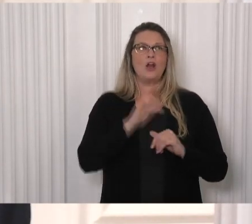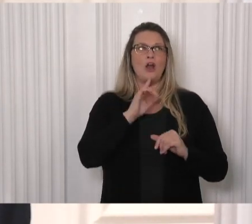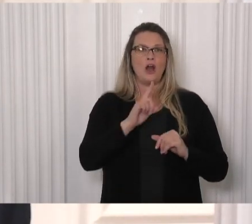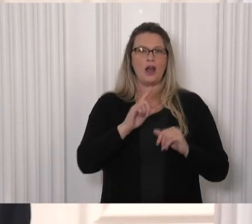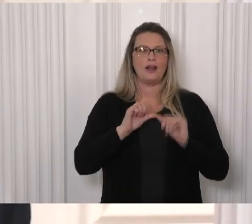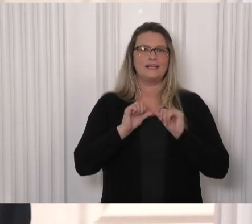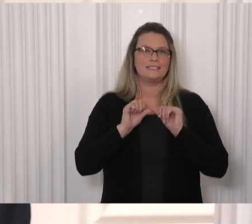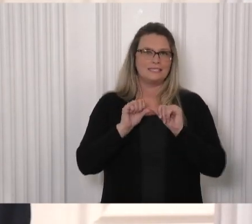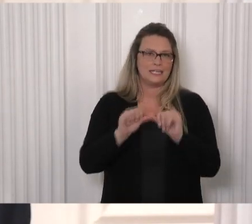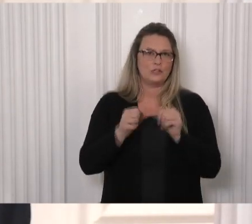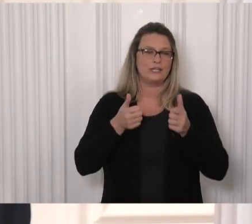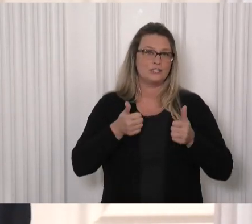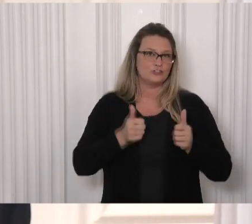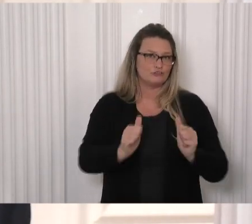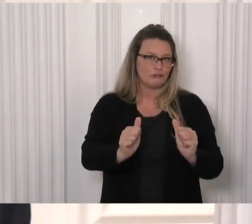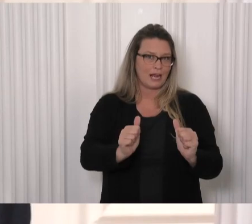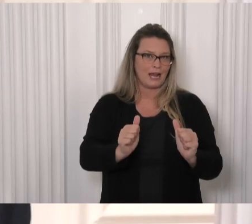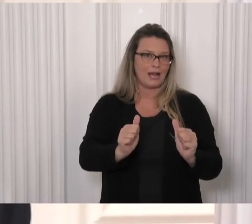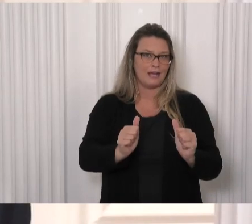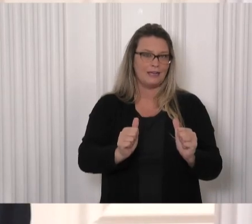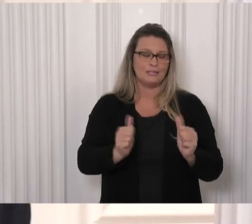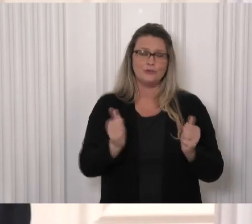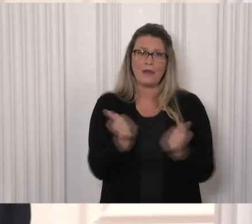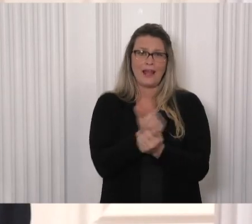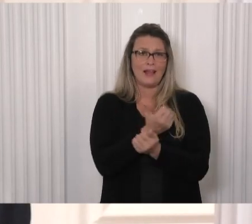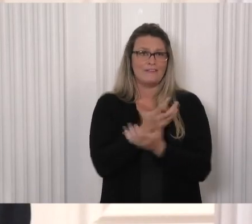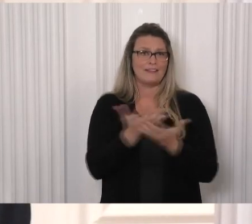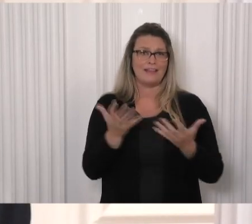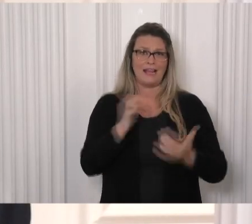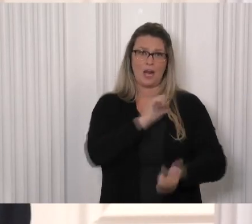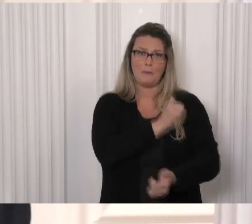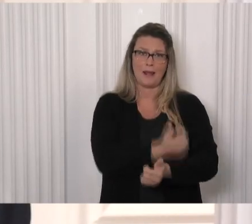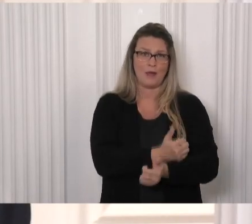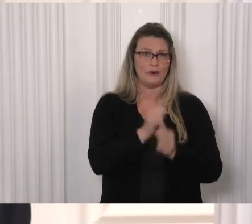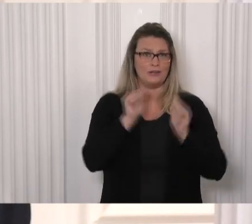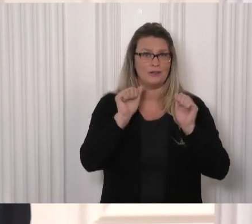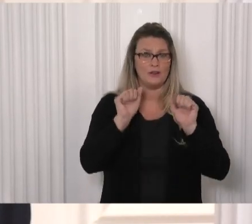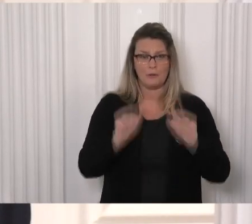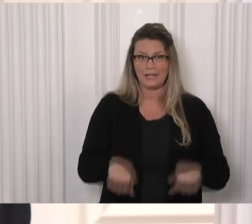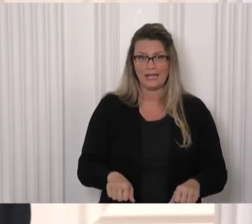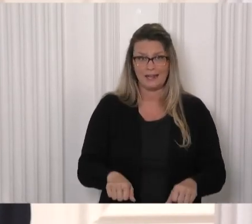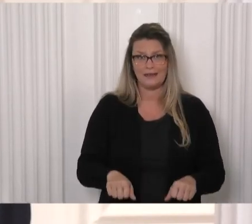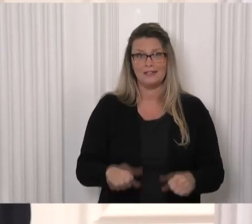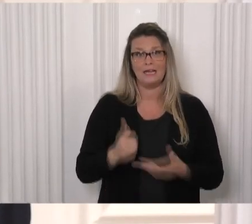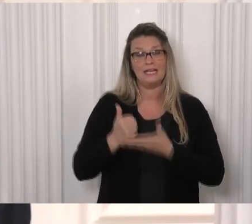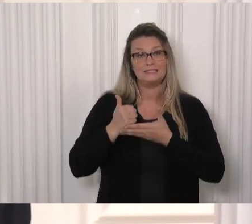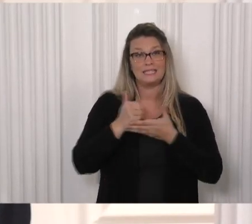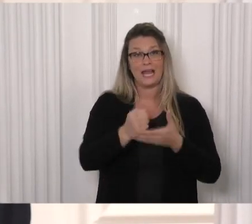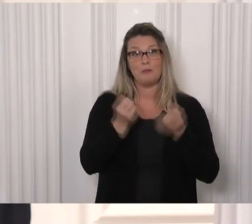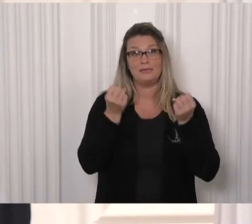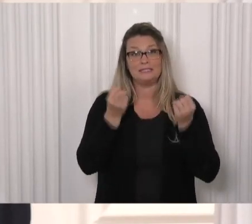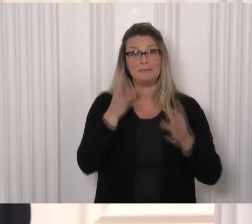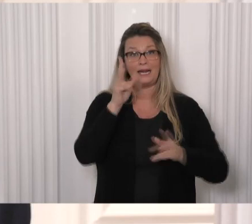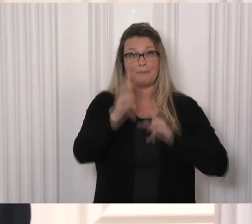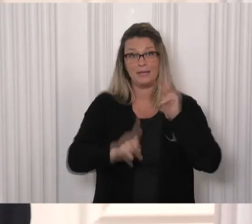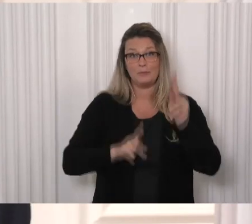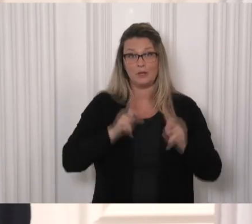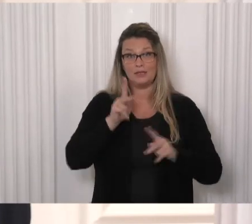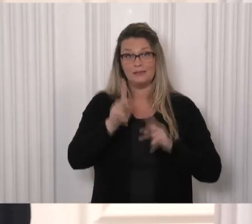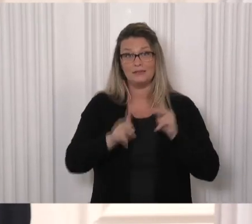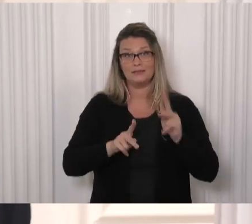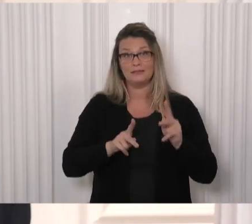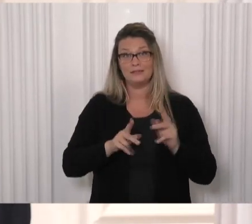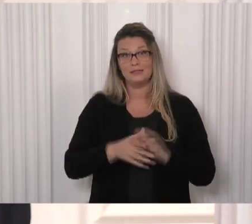to try to do everything in our power we possibly could to help as many people as we can along the way.